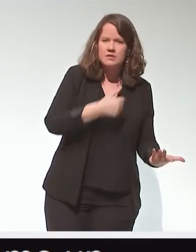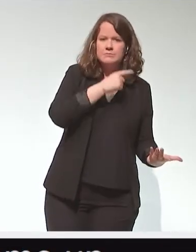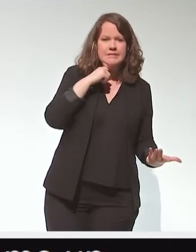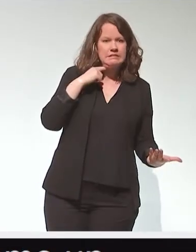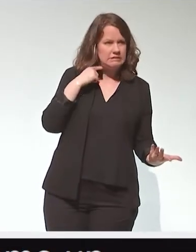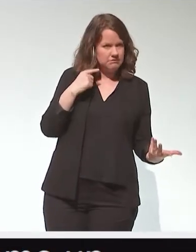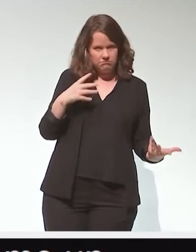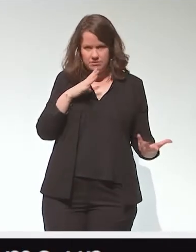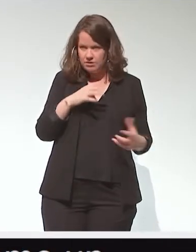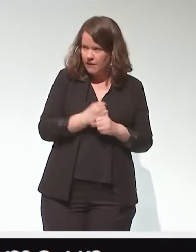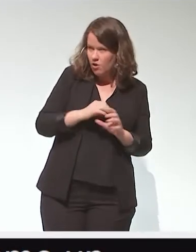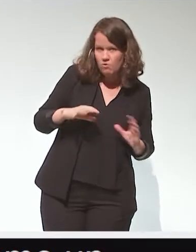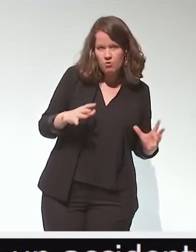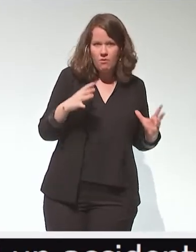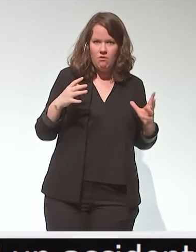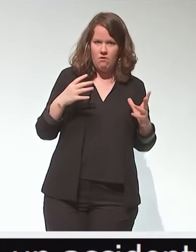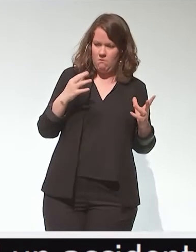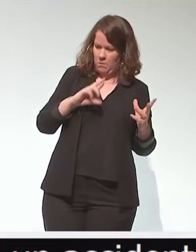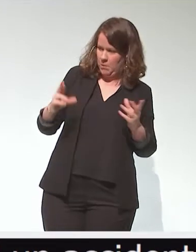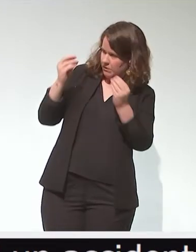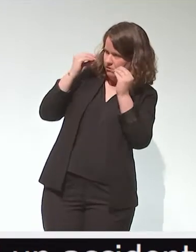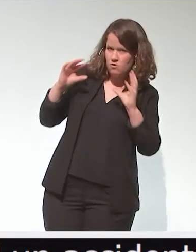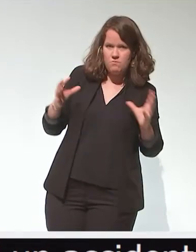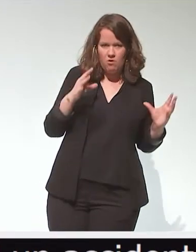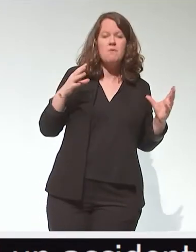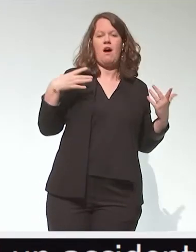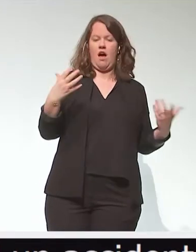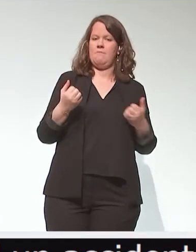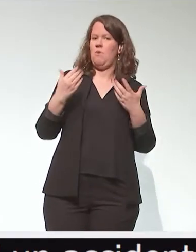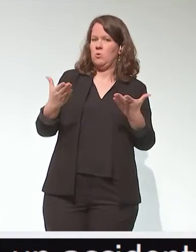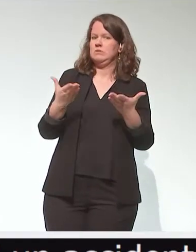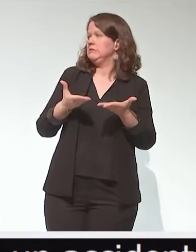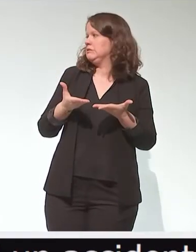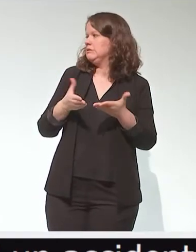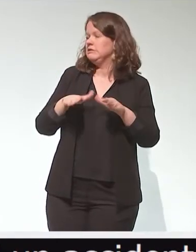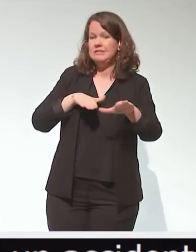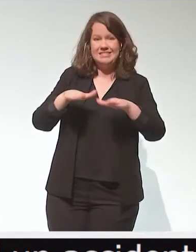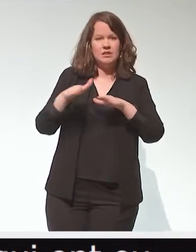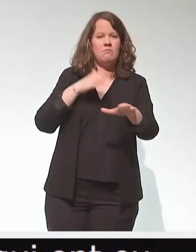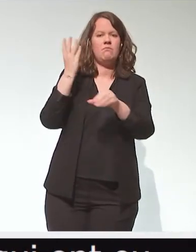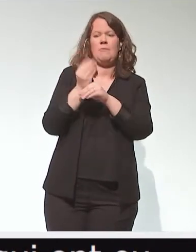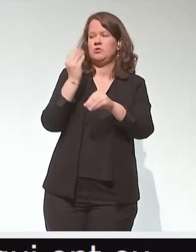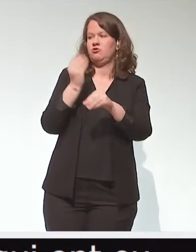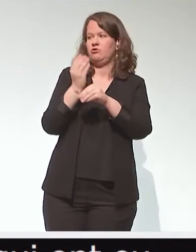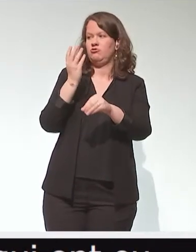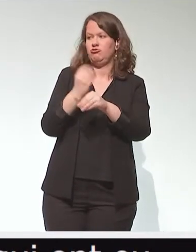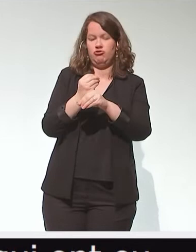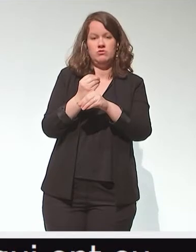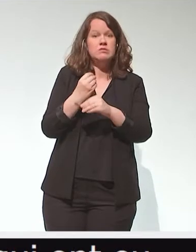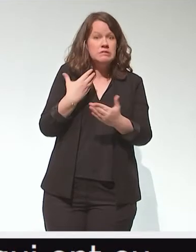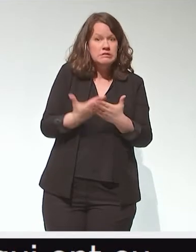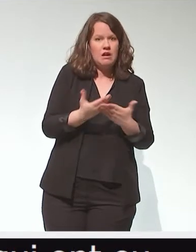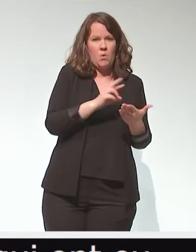can no longer do their jobs. They may not have the expertise needed for another job, so they need to train,